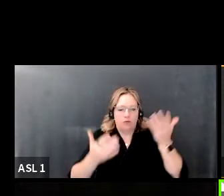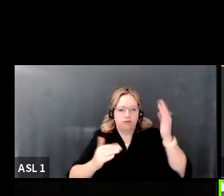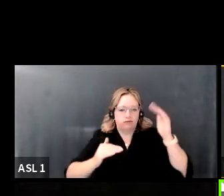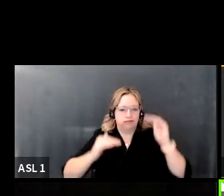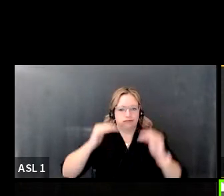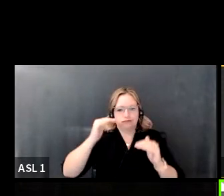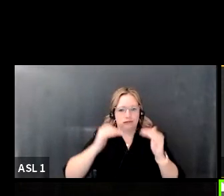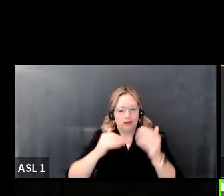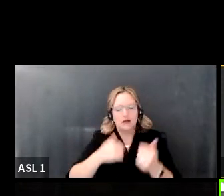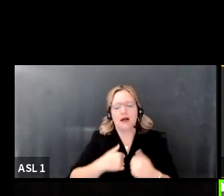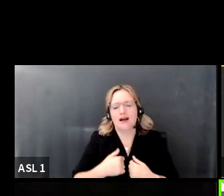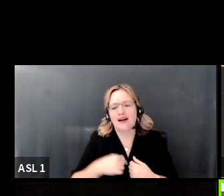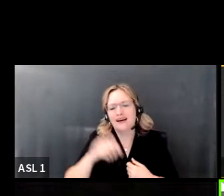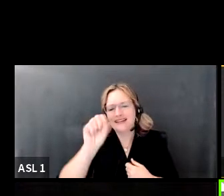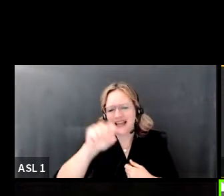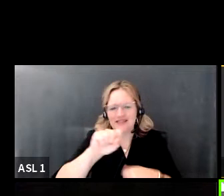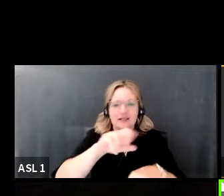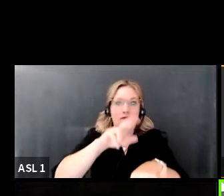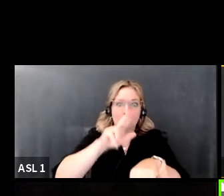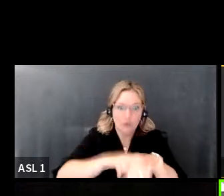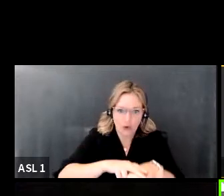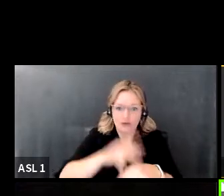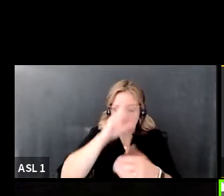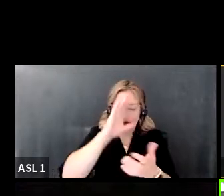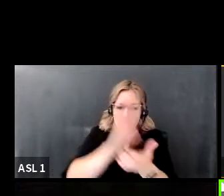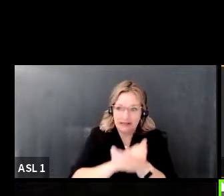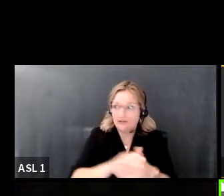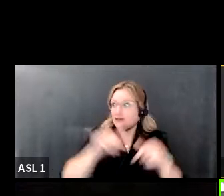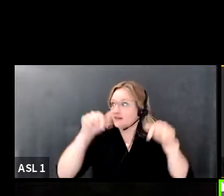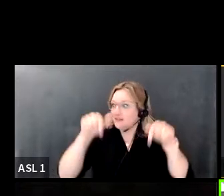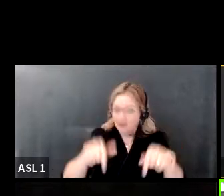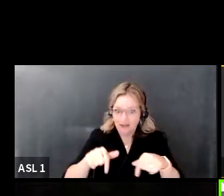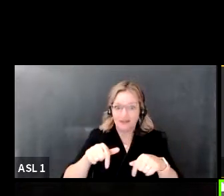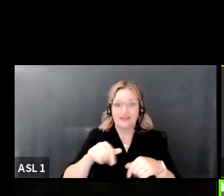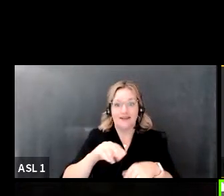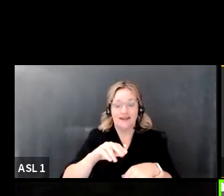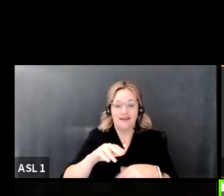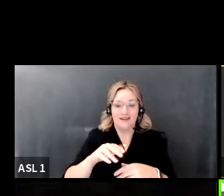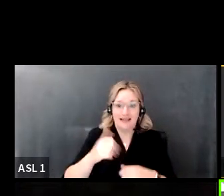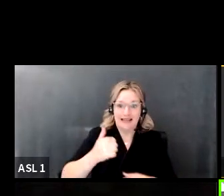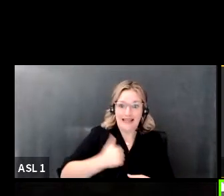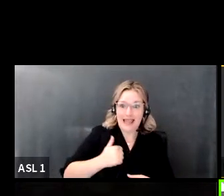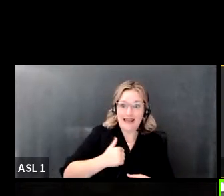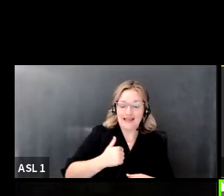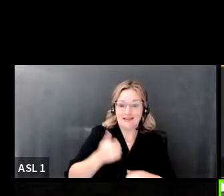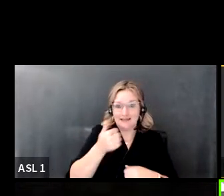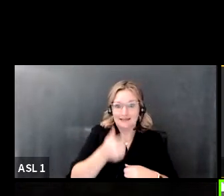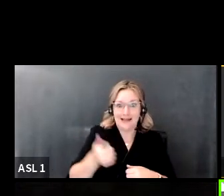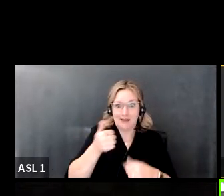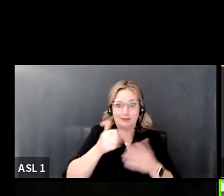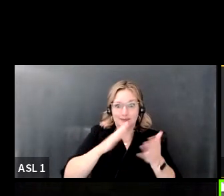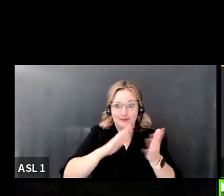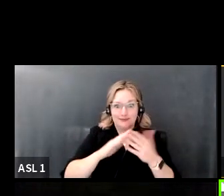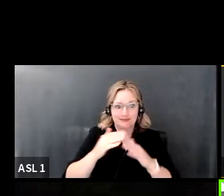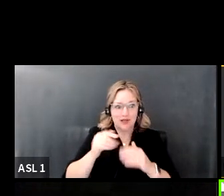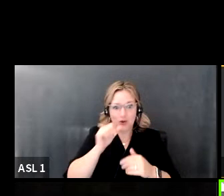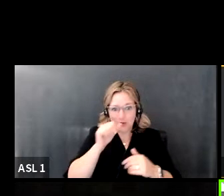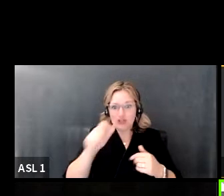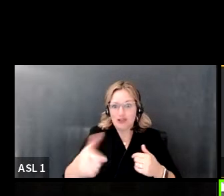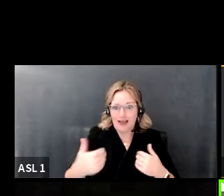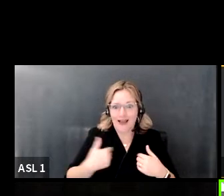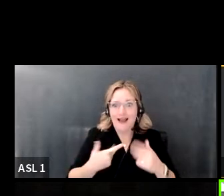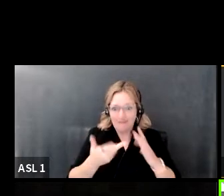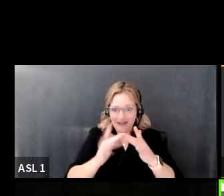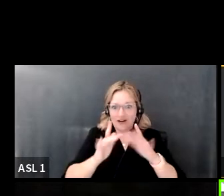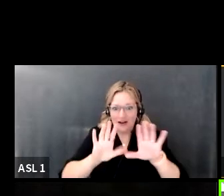believe we should have a cyber crime unit in in the nation's capital for all the reasons you just talked about we do not have any dedicated people in that